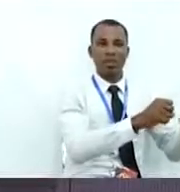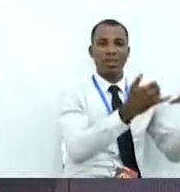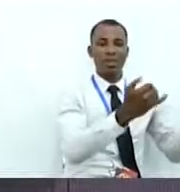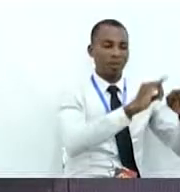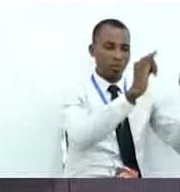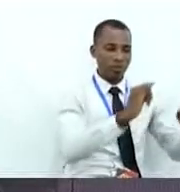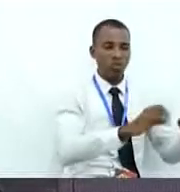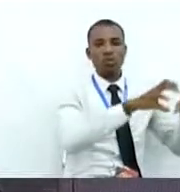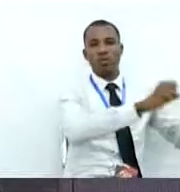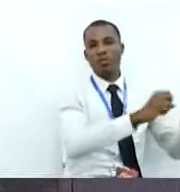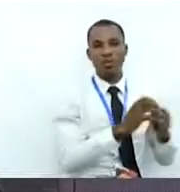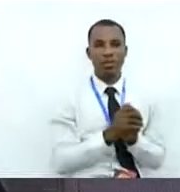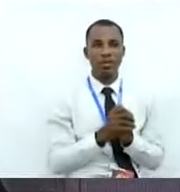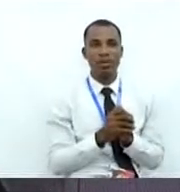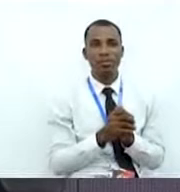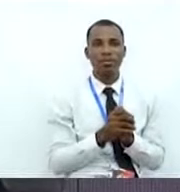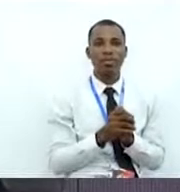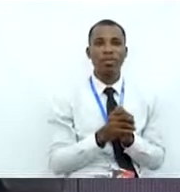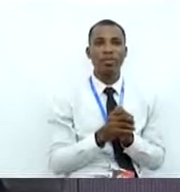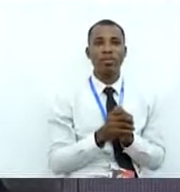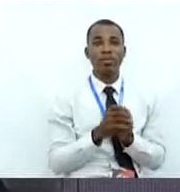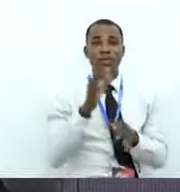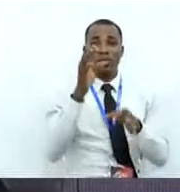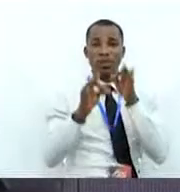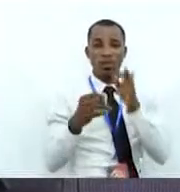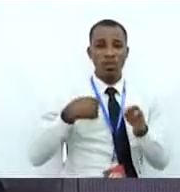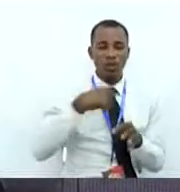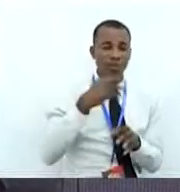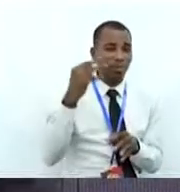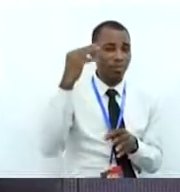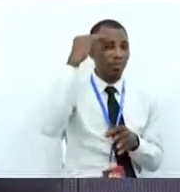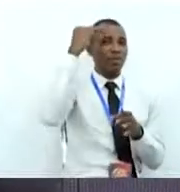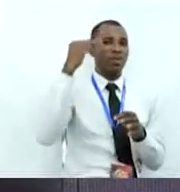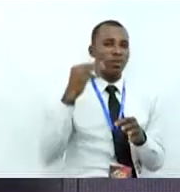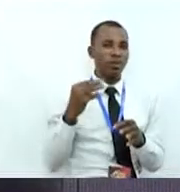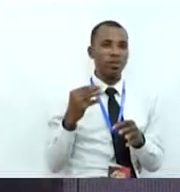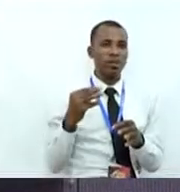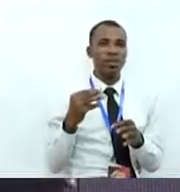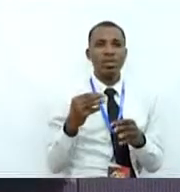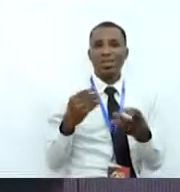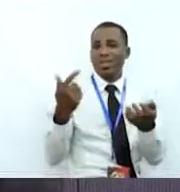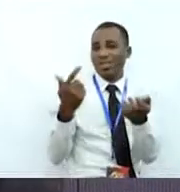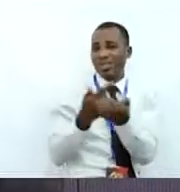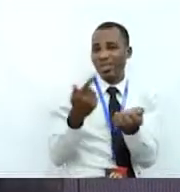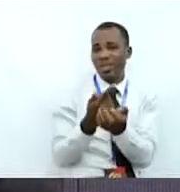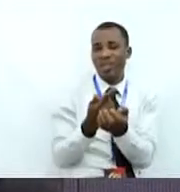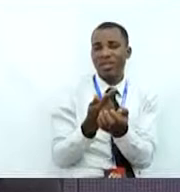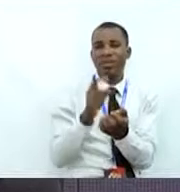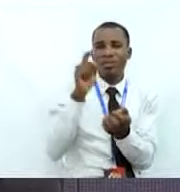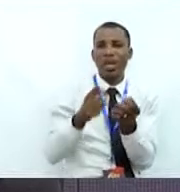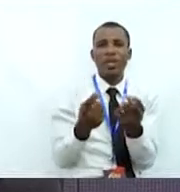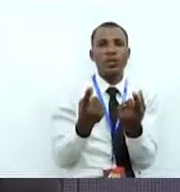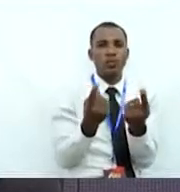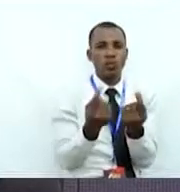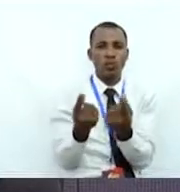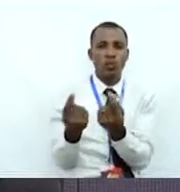abosonsonfor. If you are rediscovering what the church in Ghana need today is to